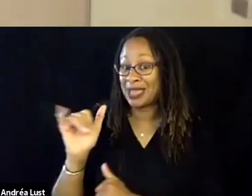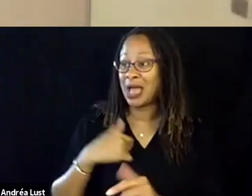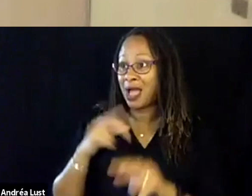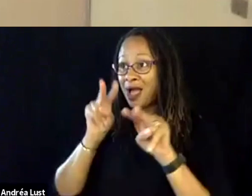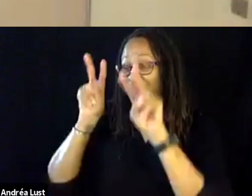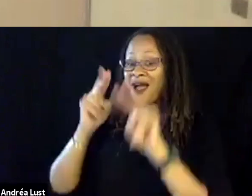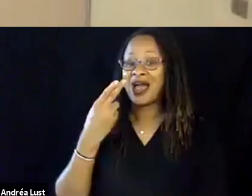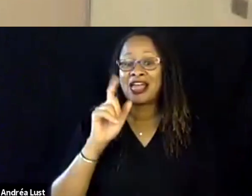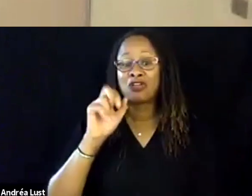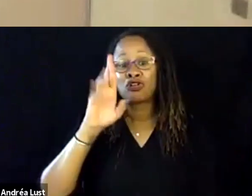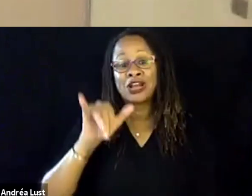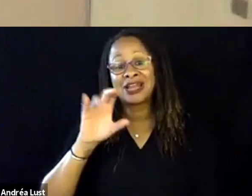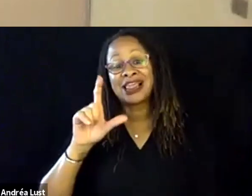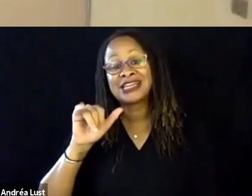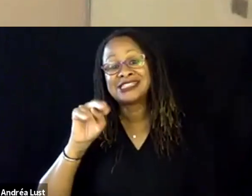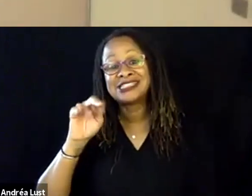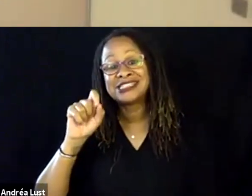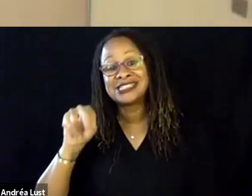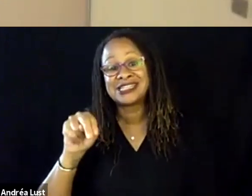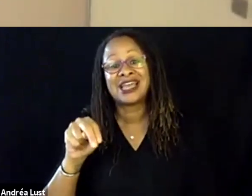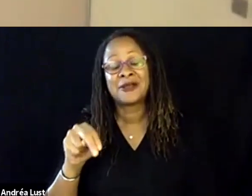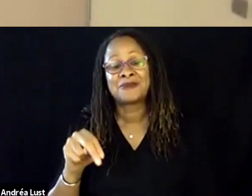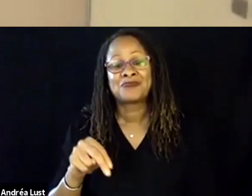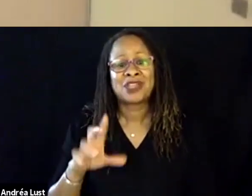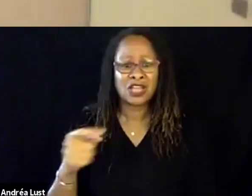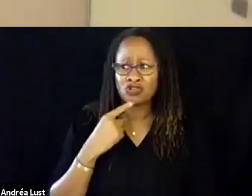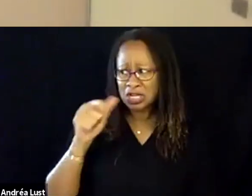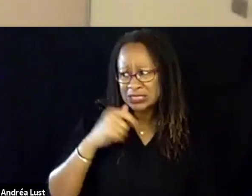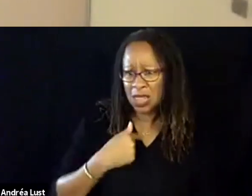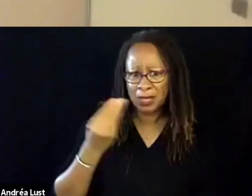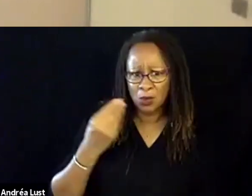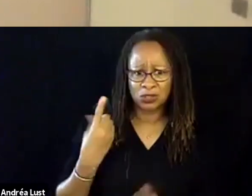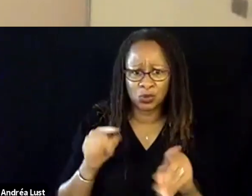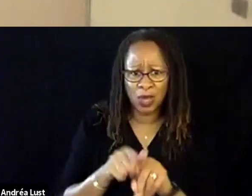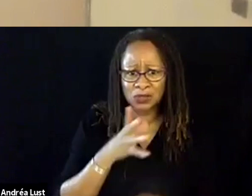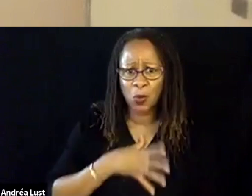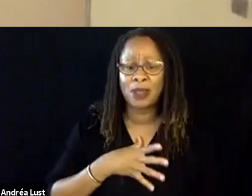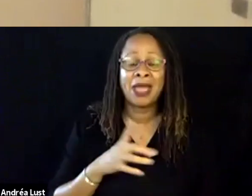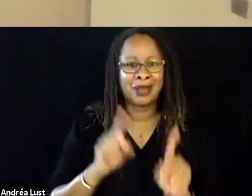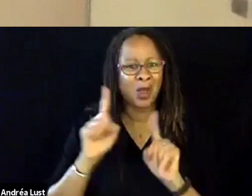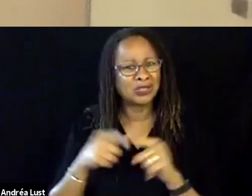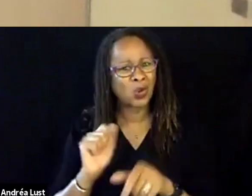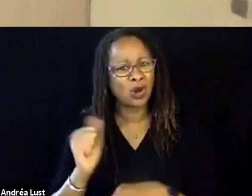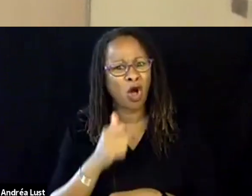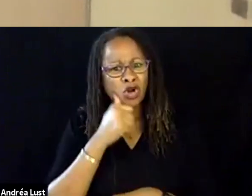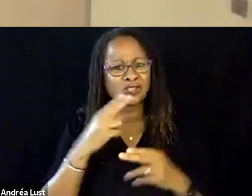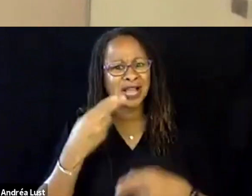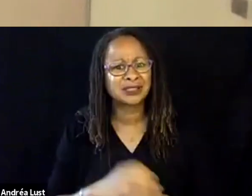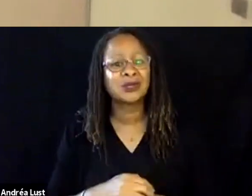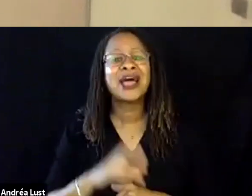Hillary Clinton. There were a lot of people that were basing this sort of thing like, you're not going to tell me what to do as a woman. But I had gone to an all-girls high school. I needed to